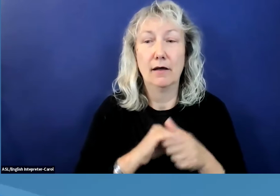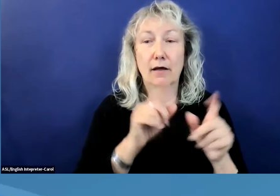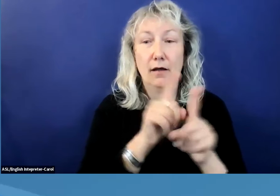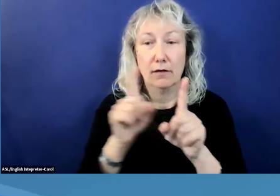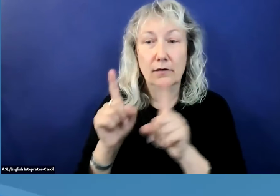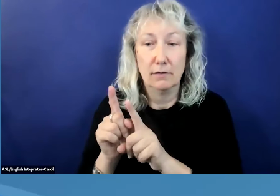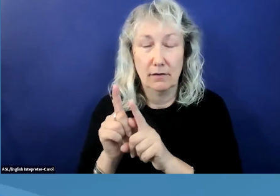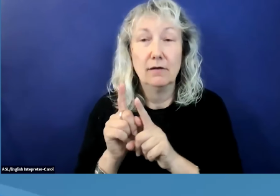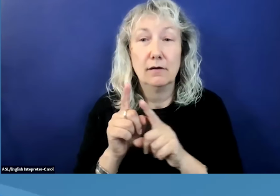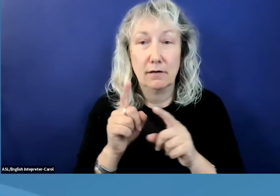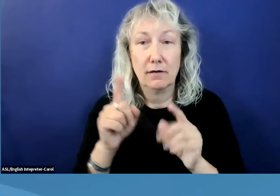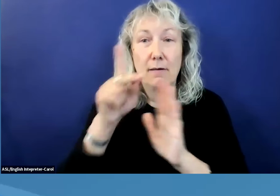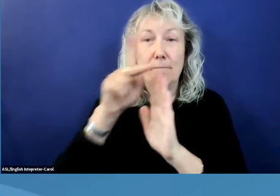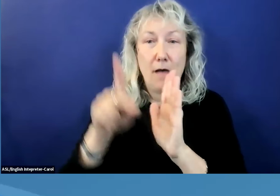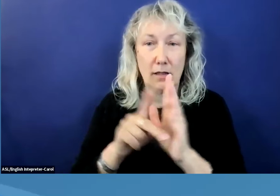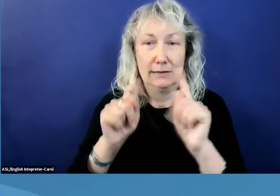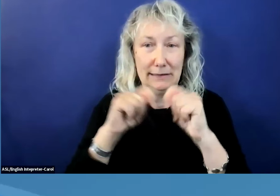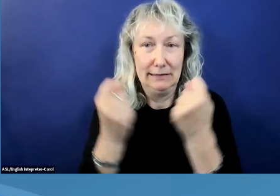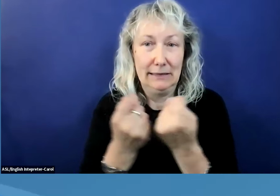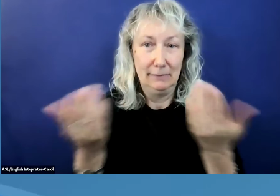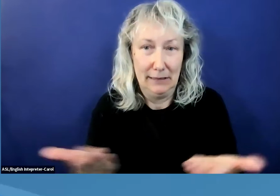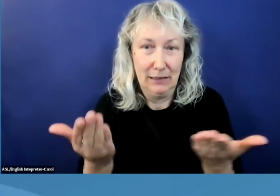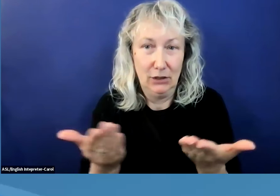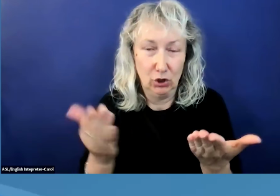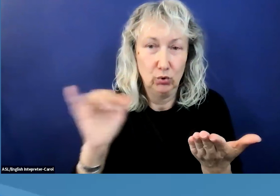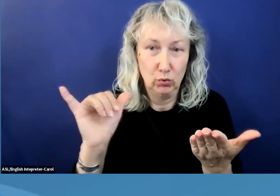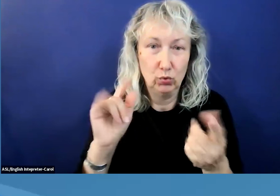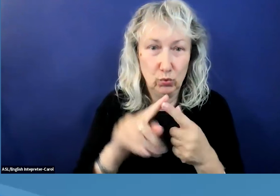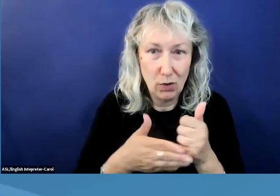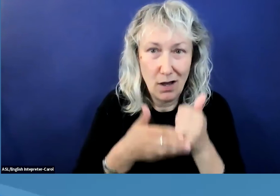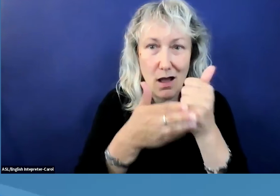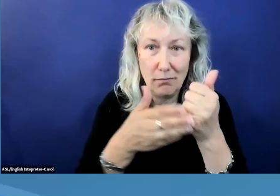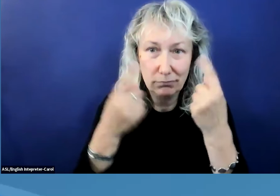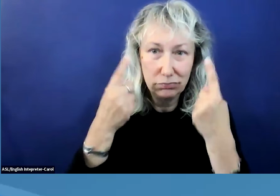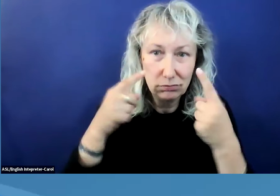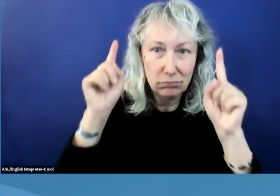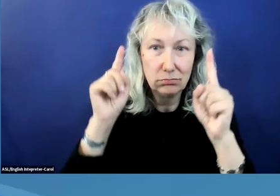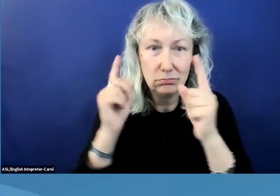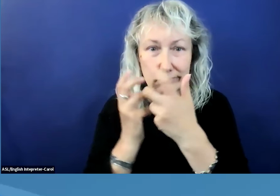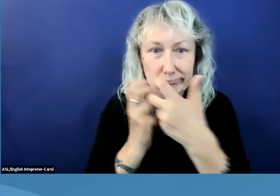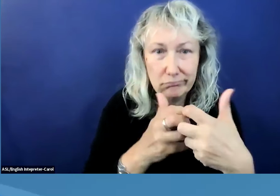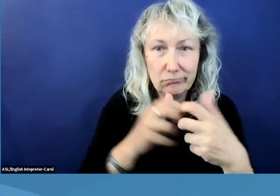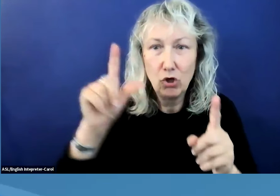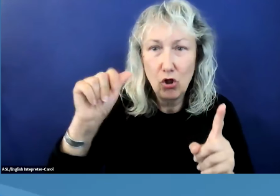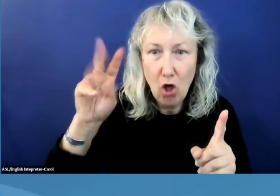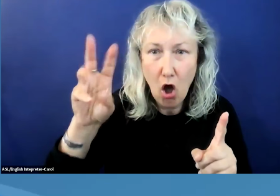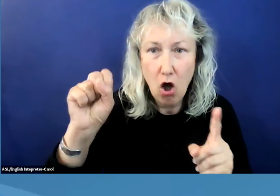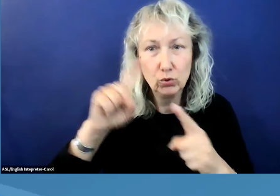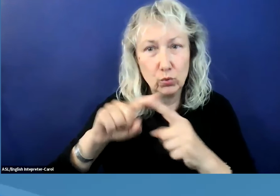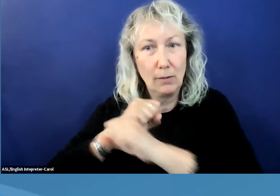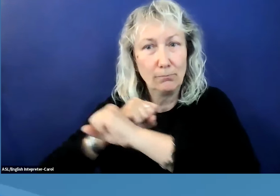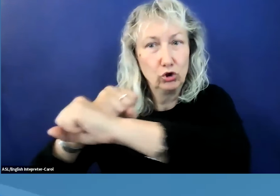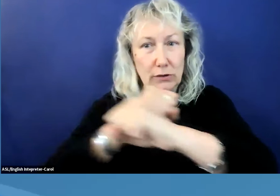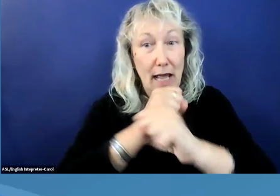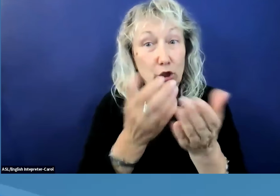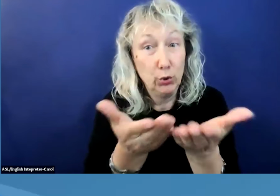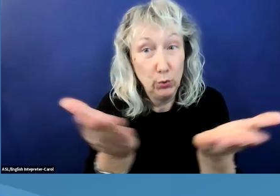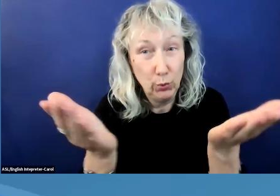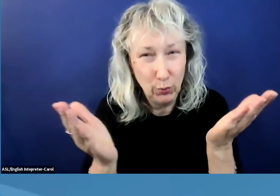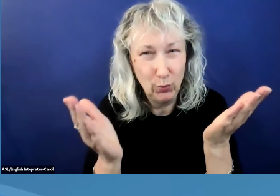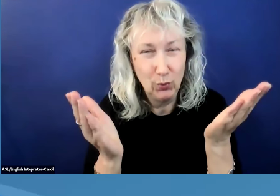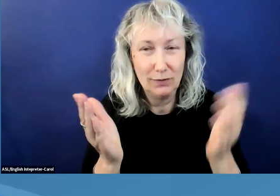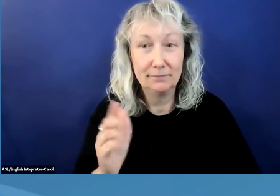team which works to enact laws that helps to protect consumers, again, around the